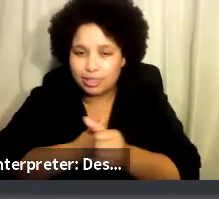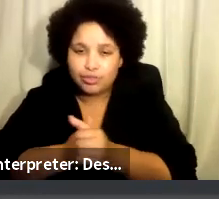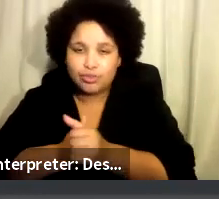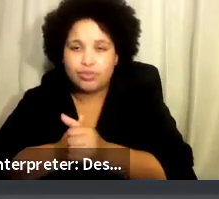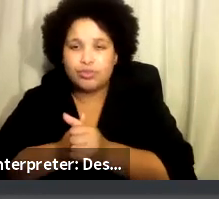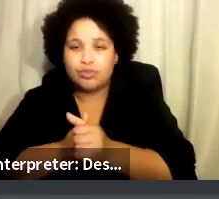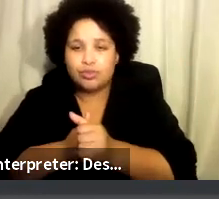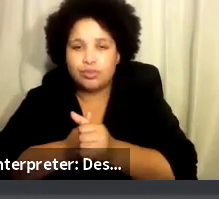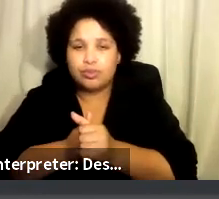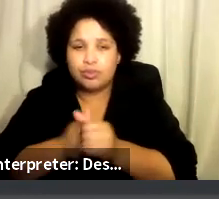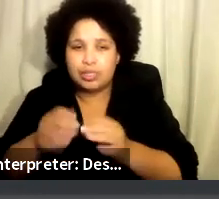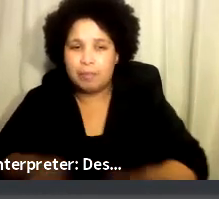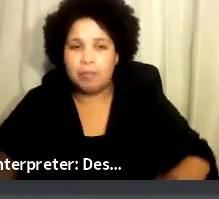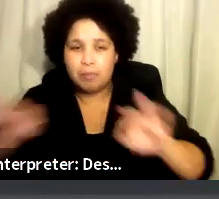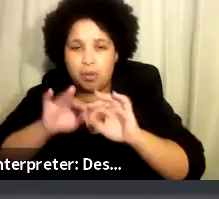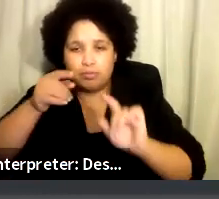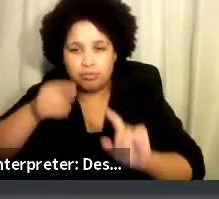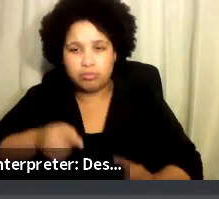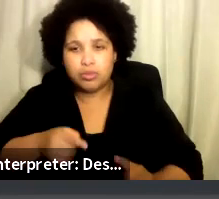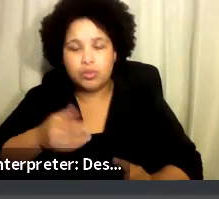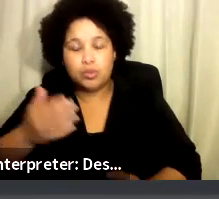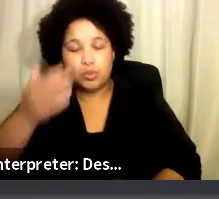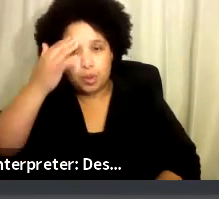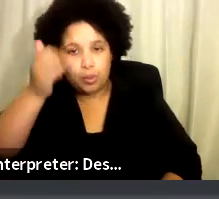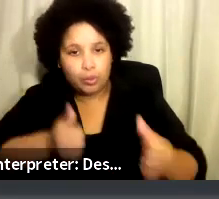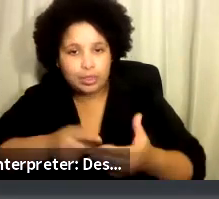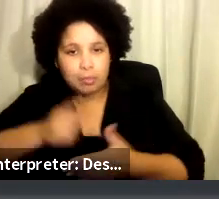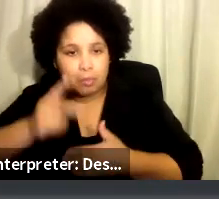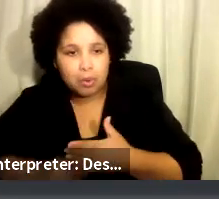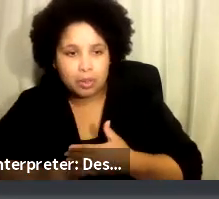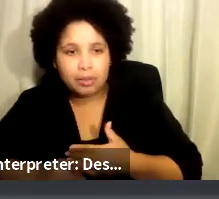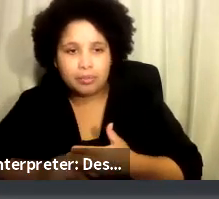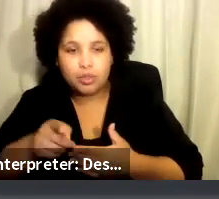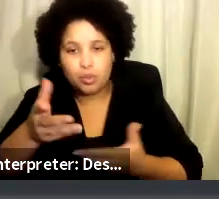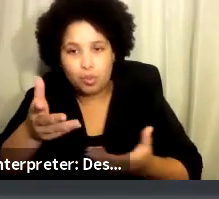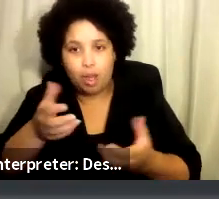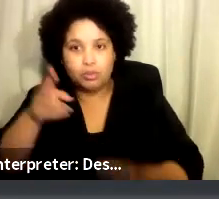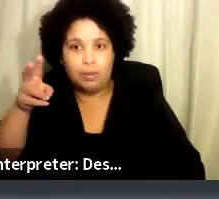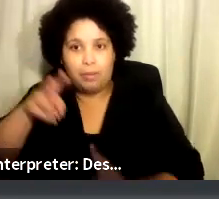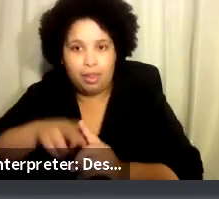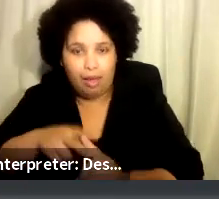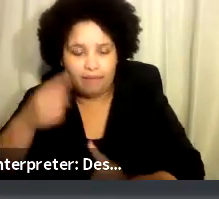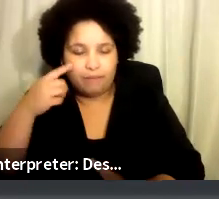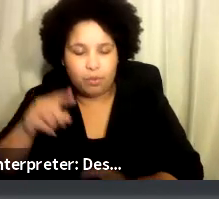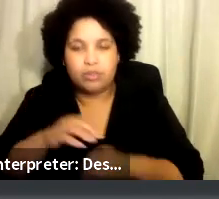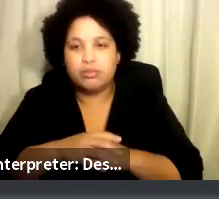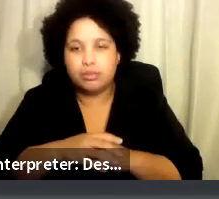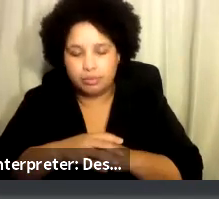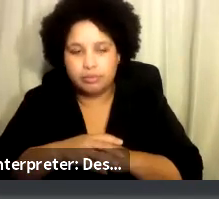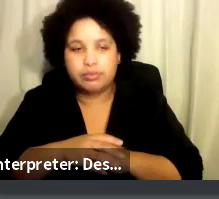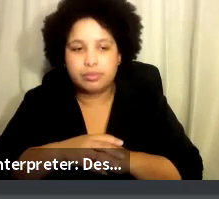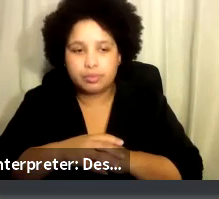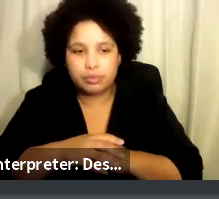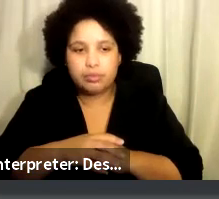these important notes so that you know what program you are trying to apply, so that once you get into